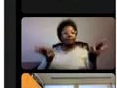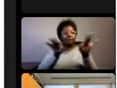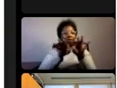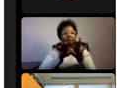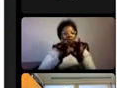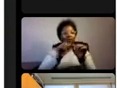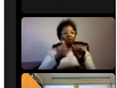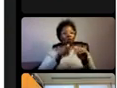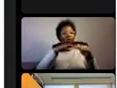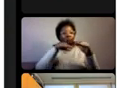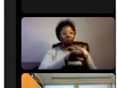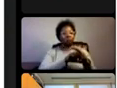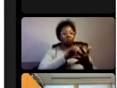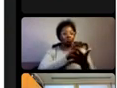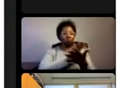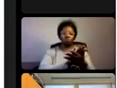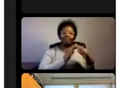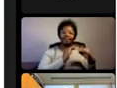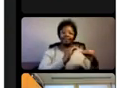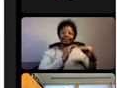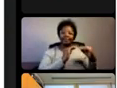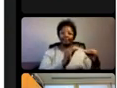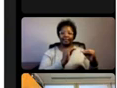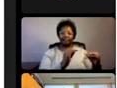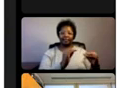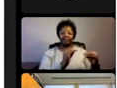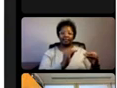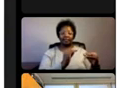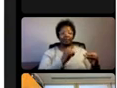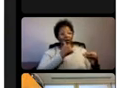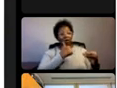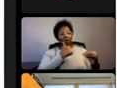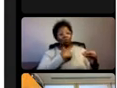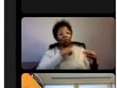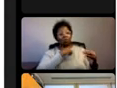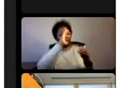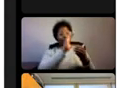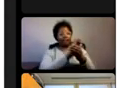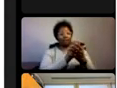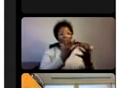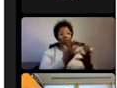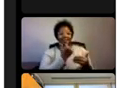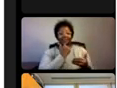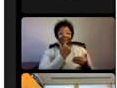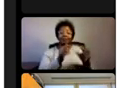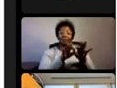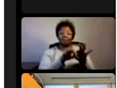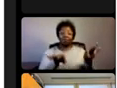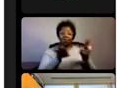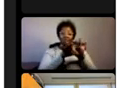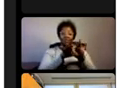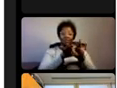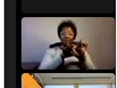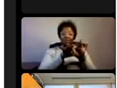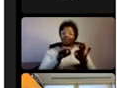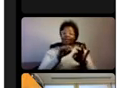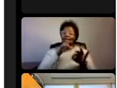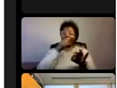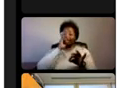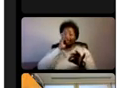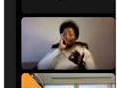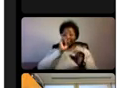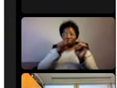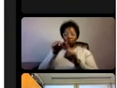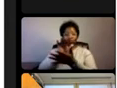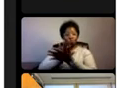and that we believe the best place for our students to learn and to receive the supports they need is in school and in person. And